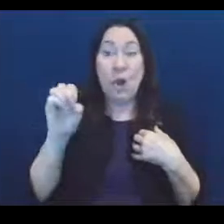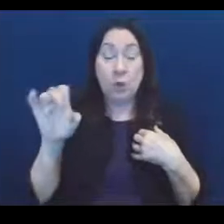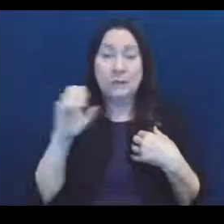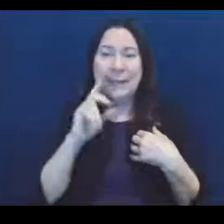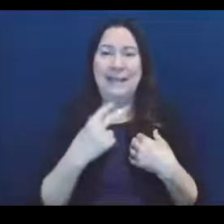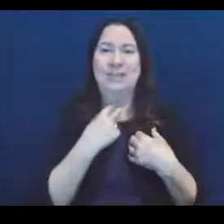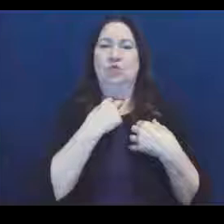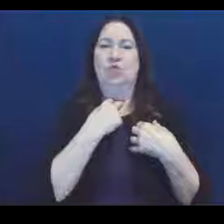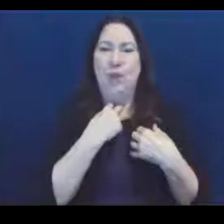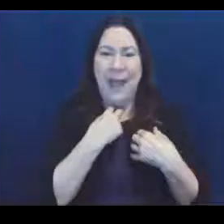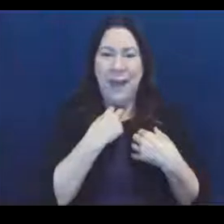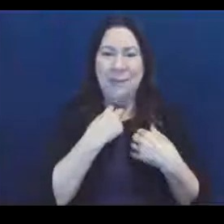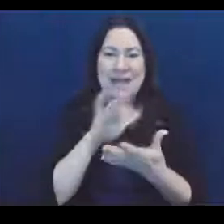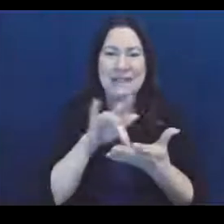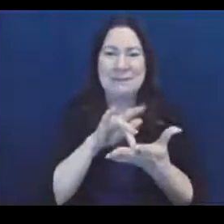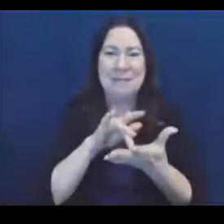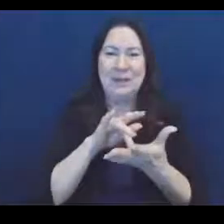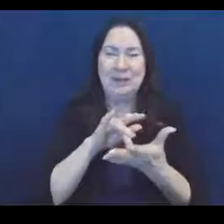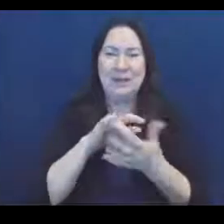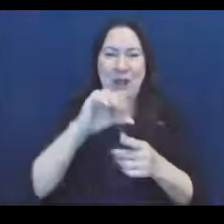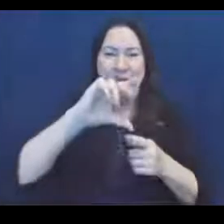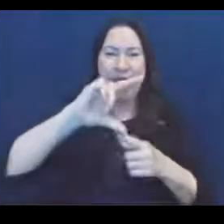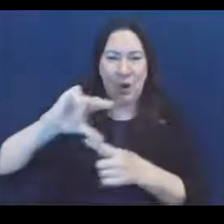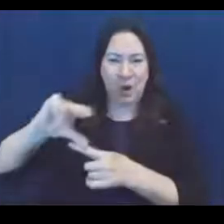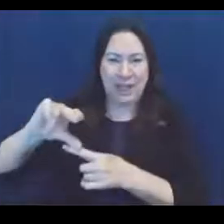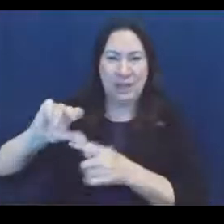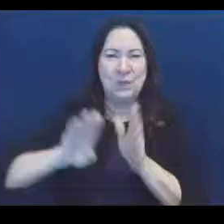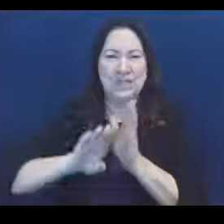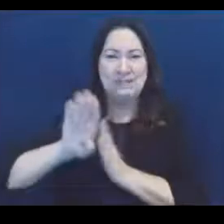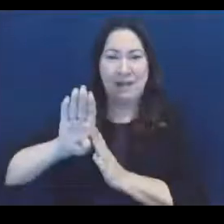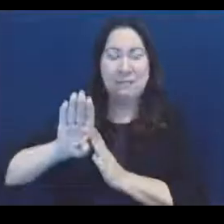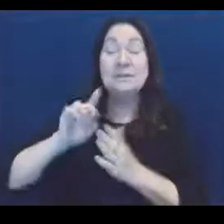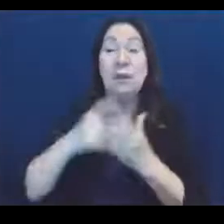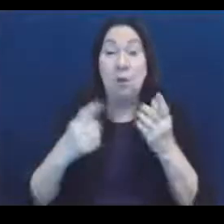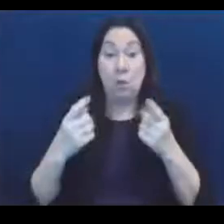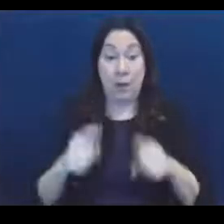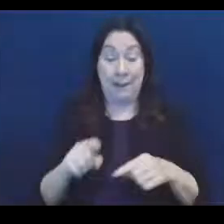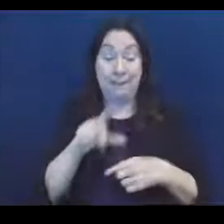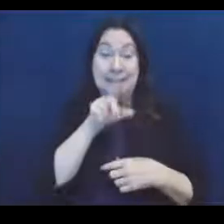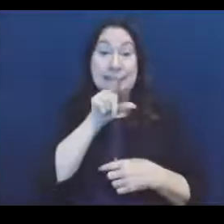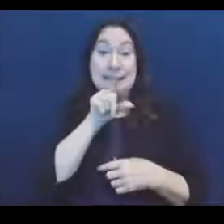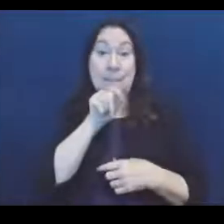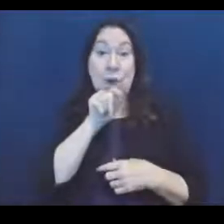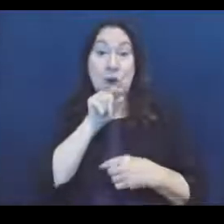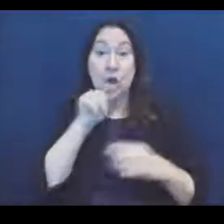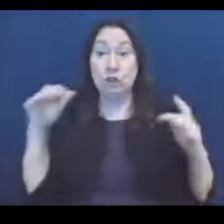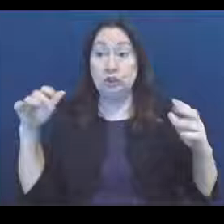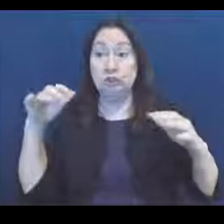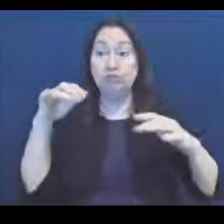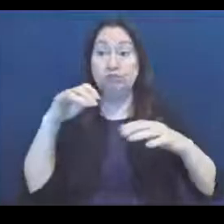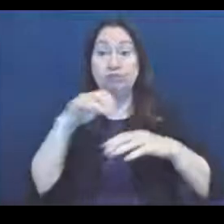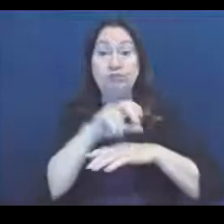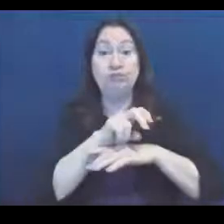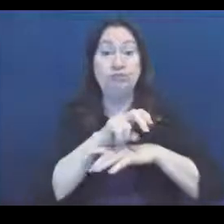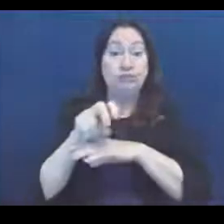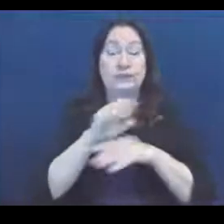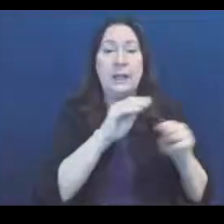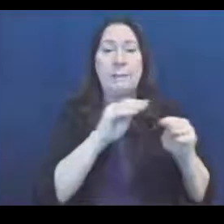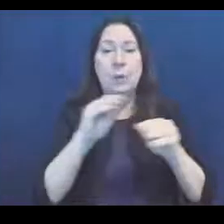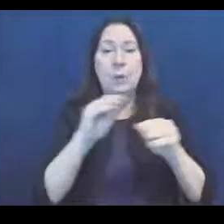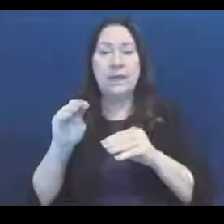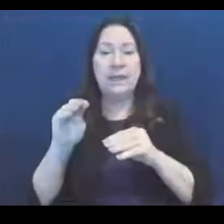eye of a developing hurricane. What actually happens is, as the birds are moving along and they're trapped within